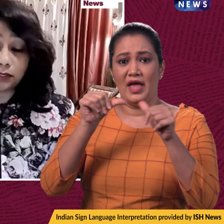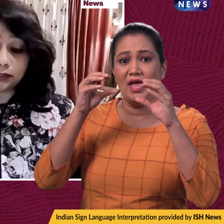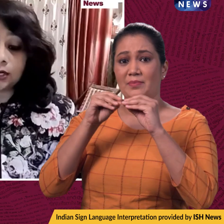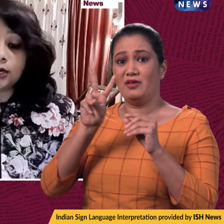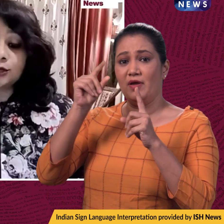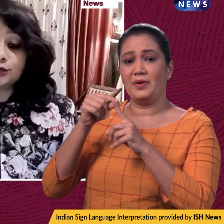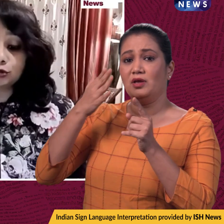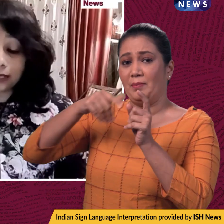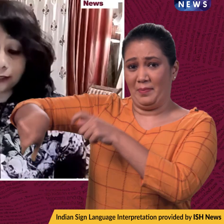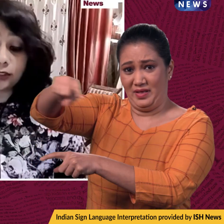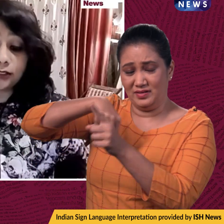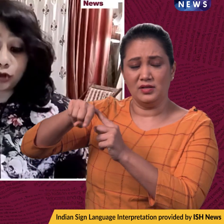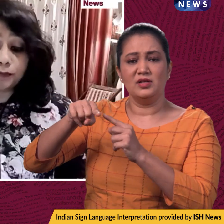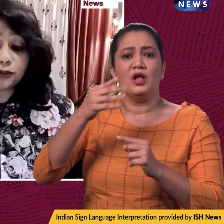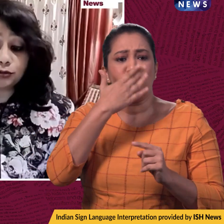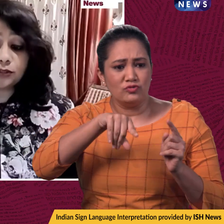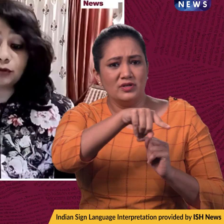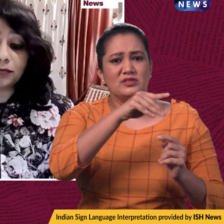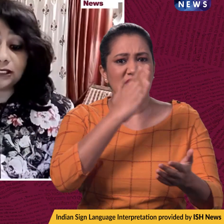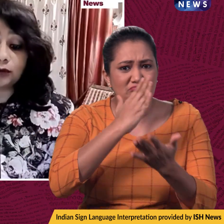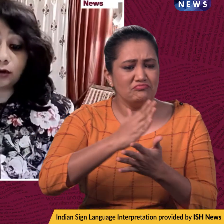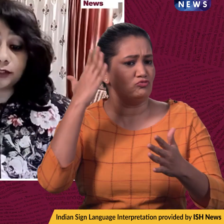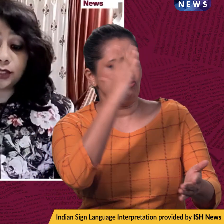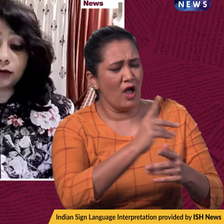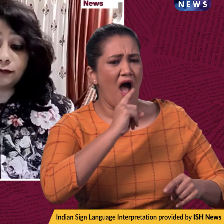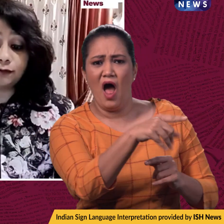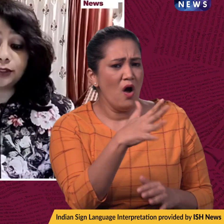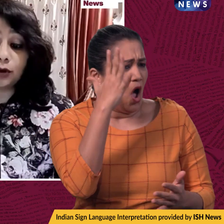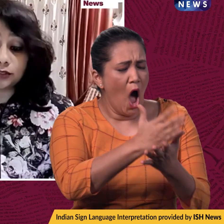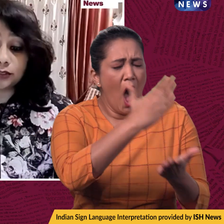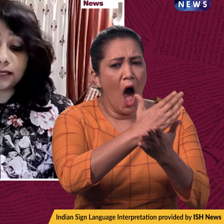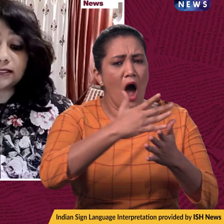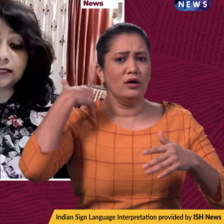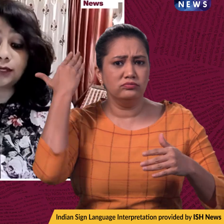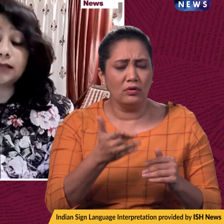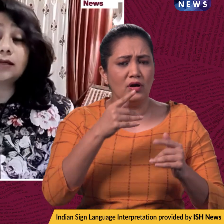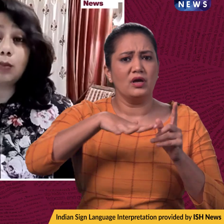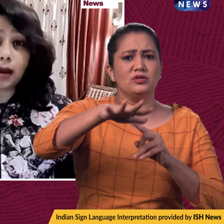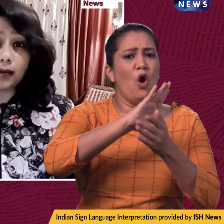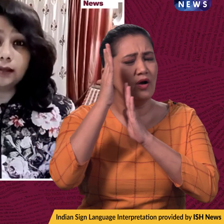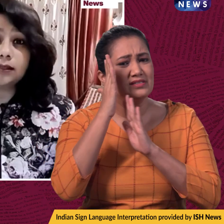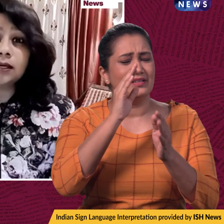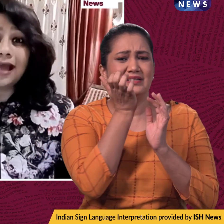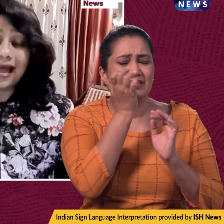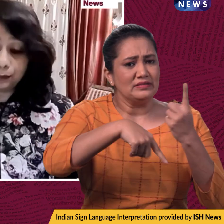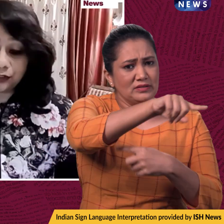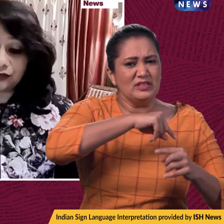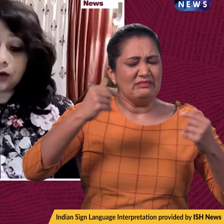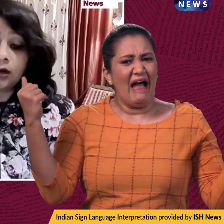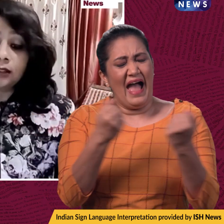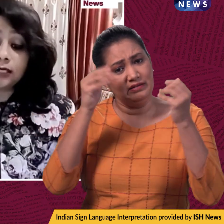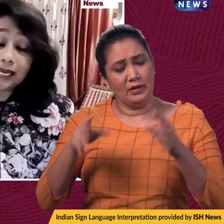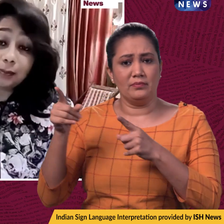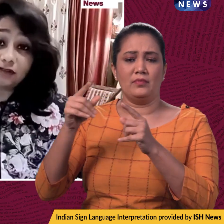ABVP members allegedly stopped students from eating non-vegetarian food in the hostel mess and created a violent